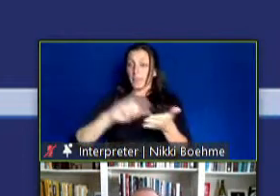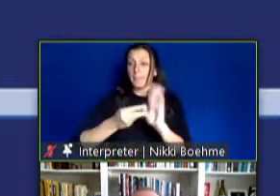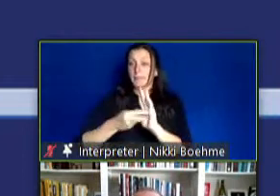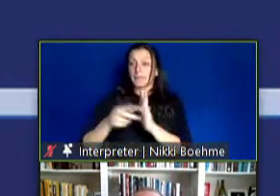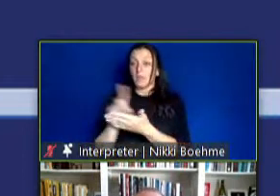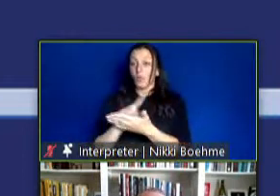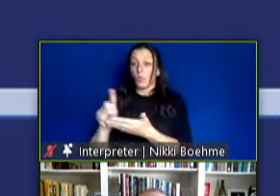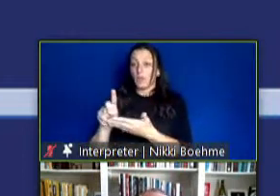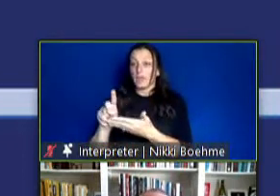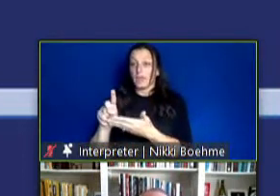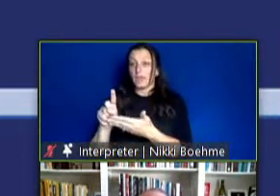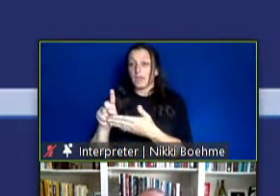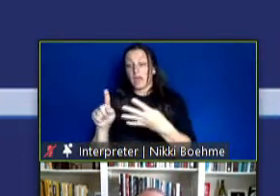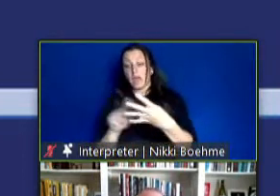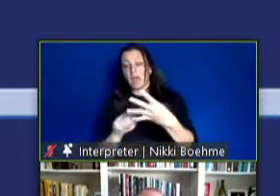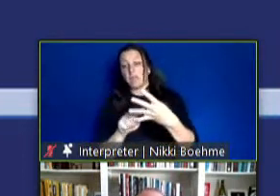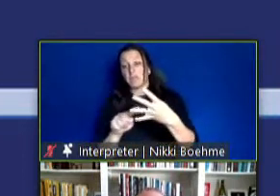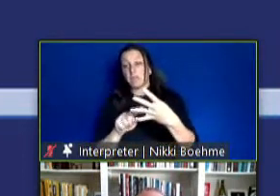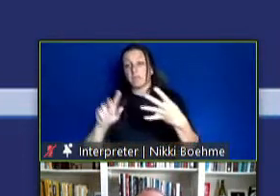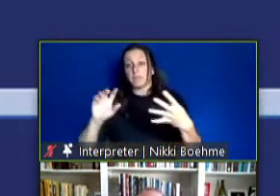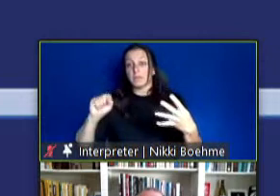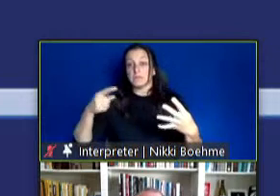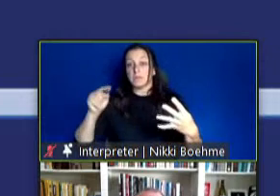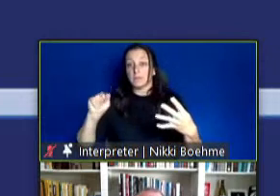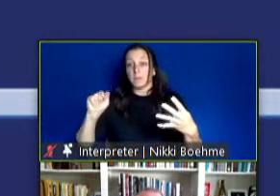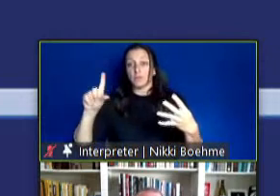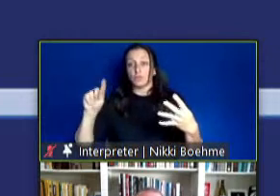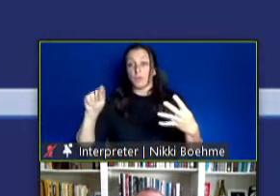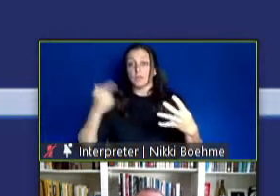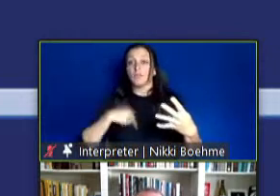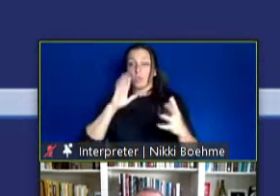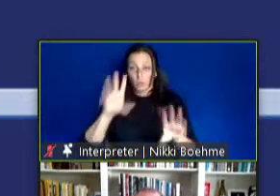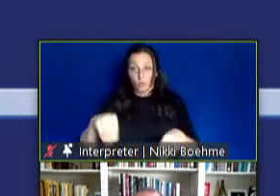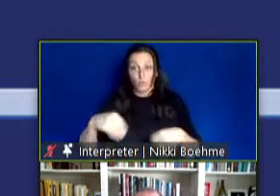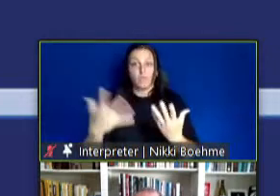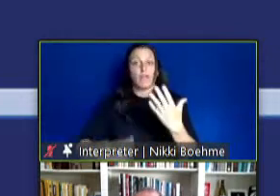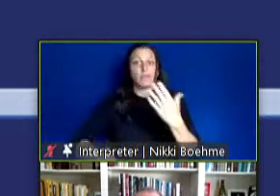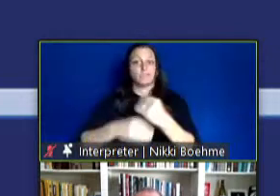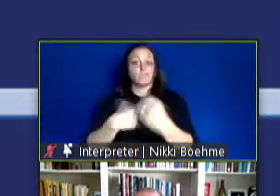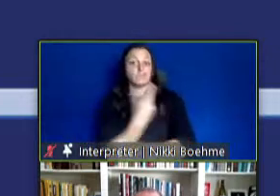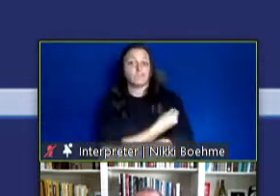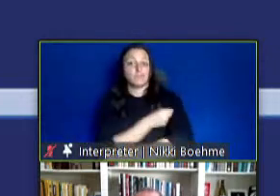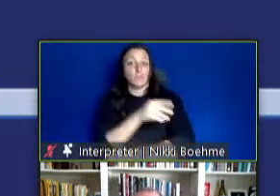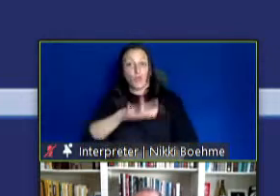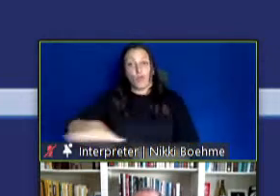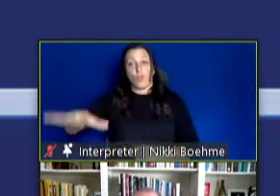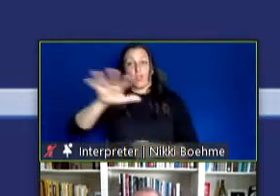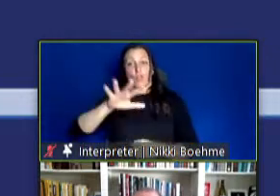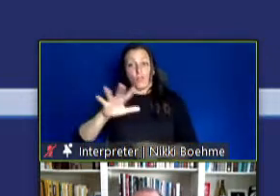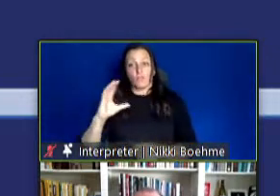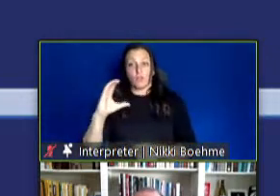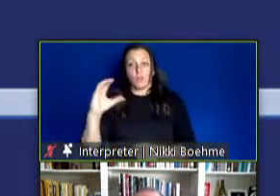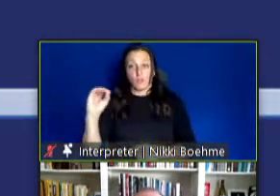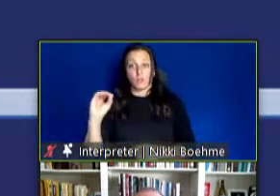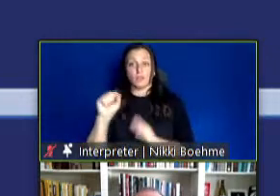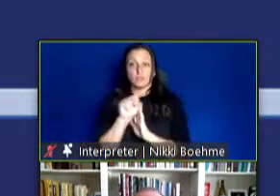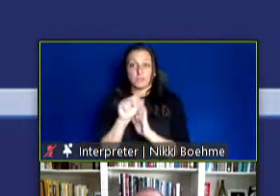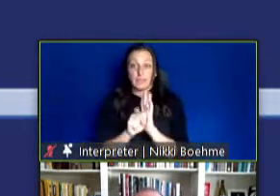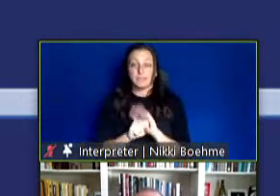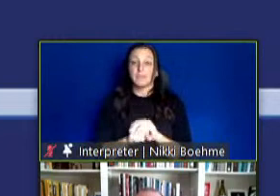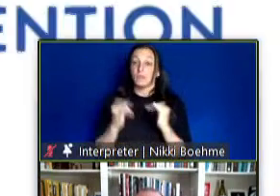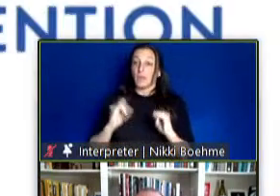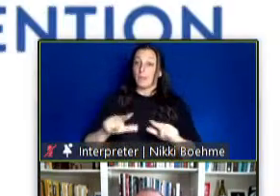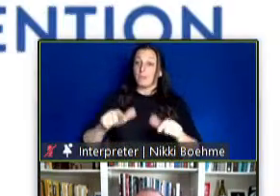20th, we will be providing boosters to people in the state of Colorado. So with that, I will turn it back over to Brian.